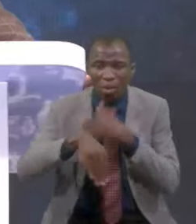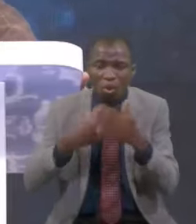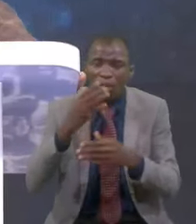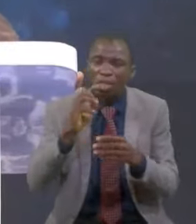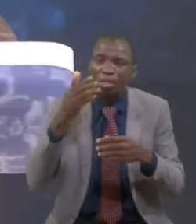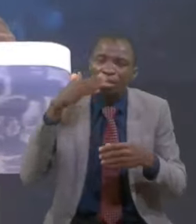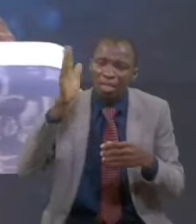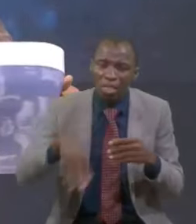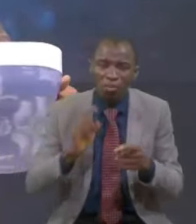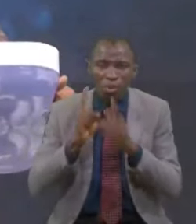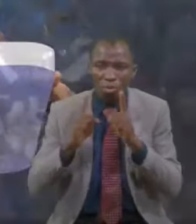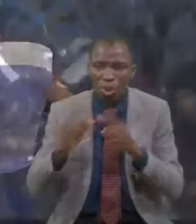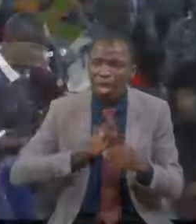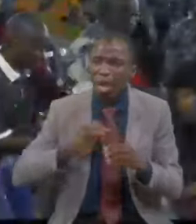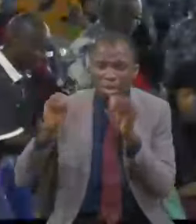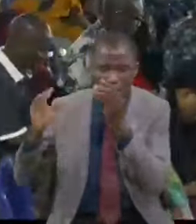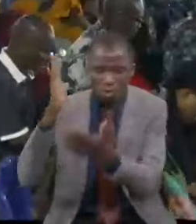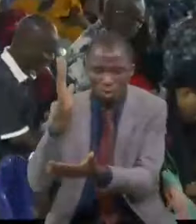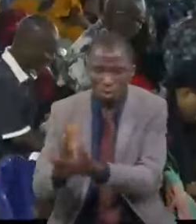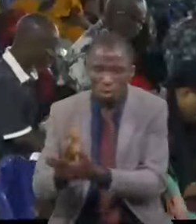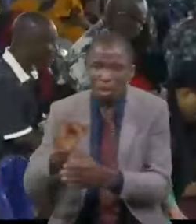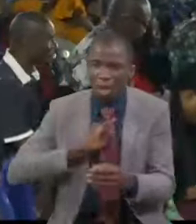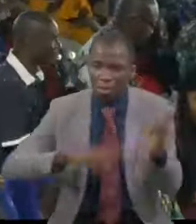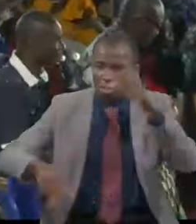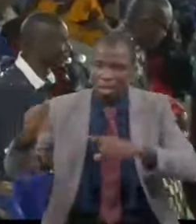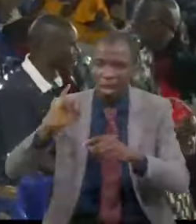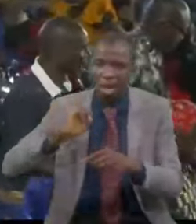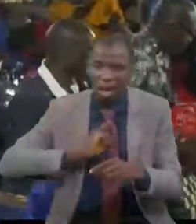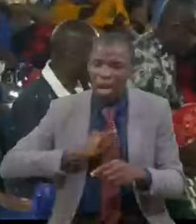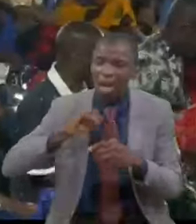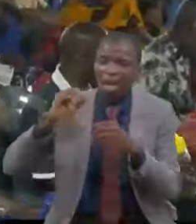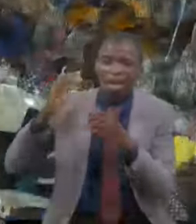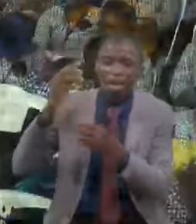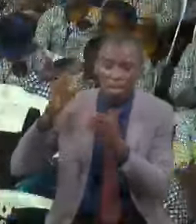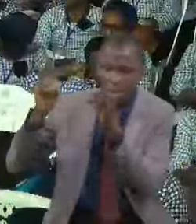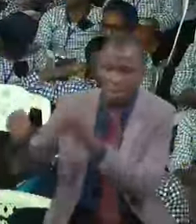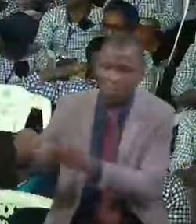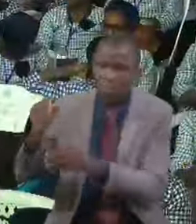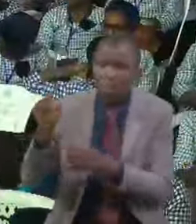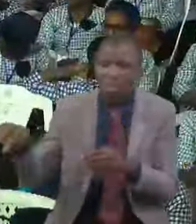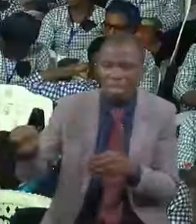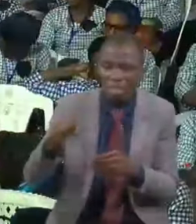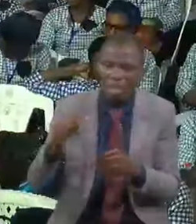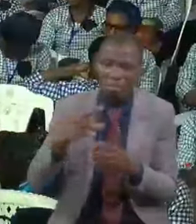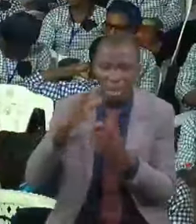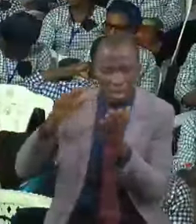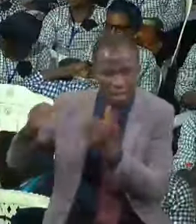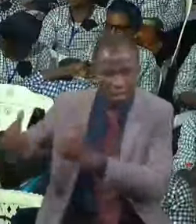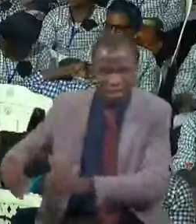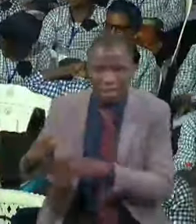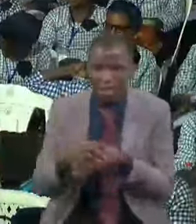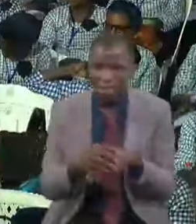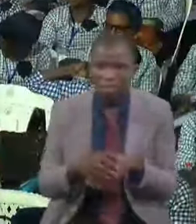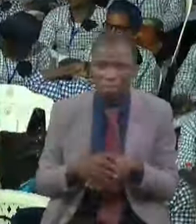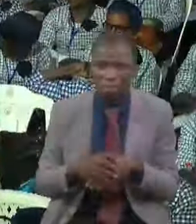them aside. I lay them aside. If you knew